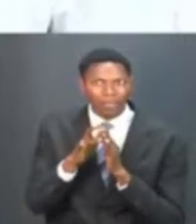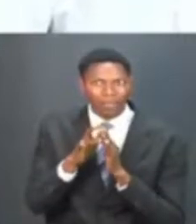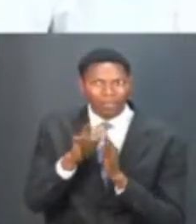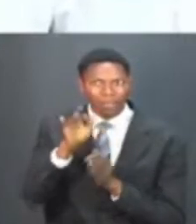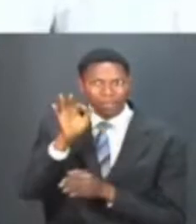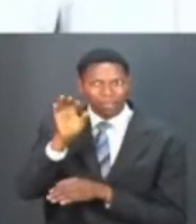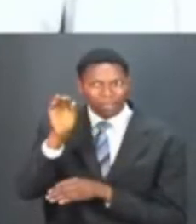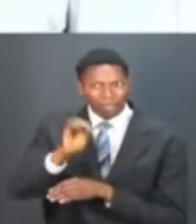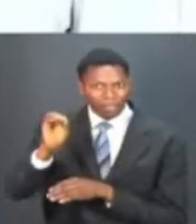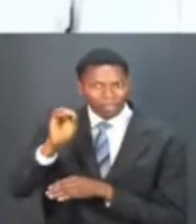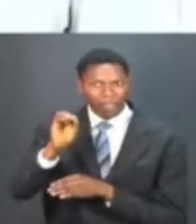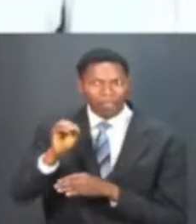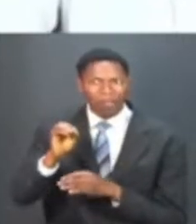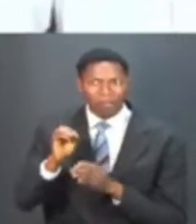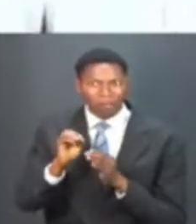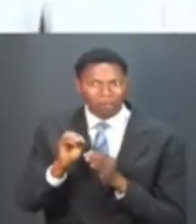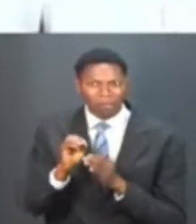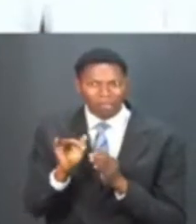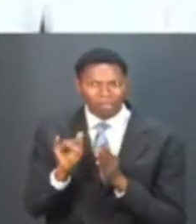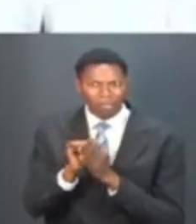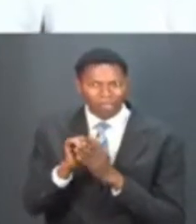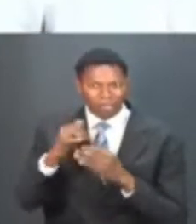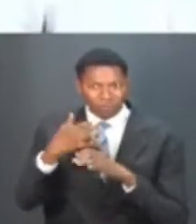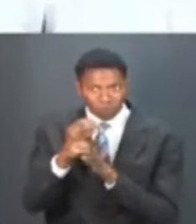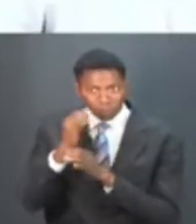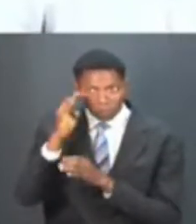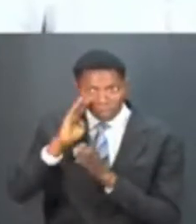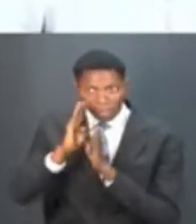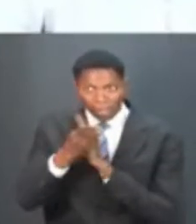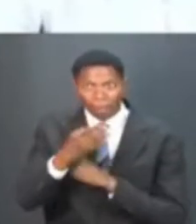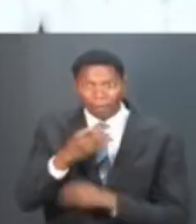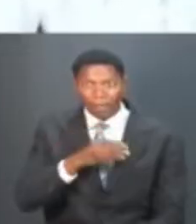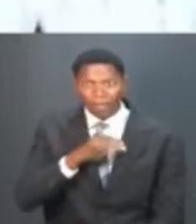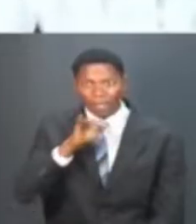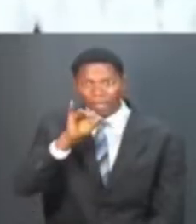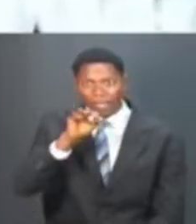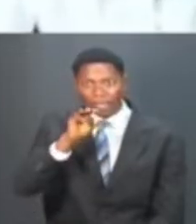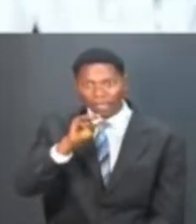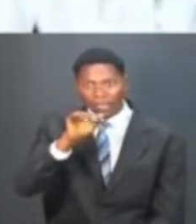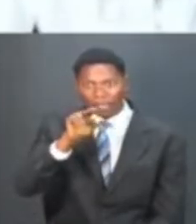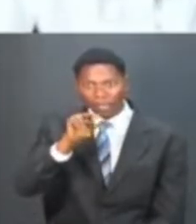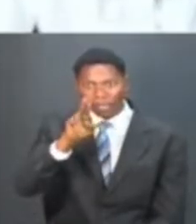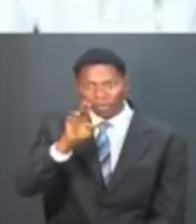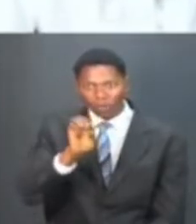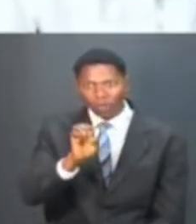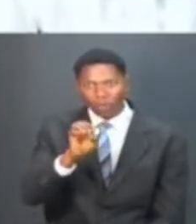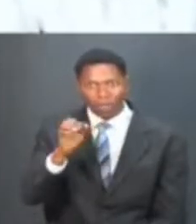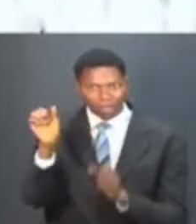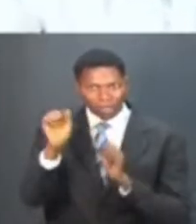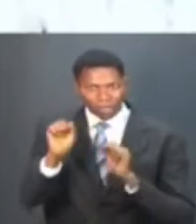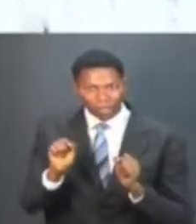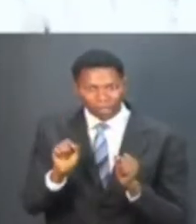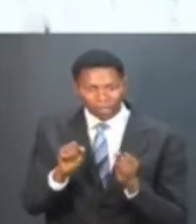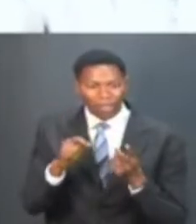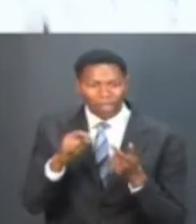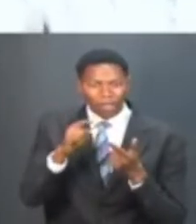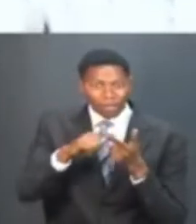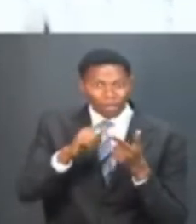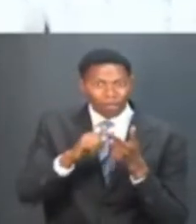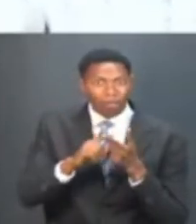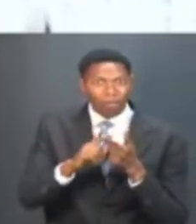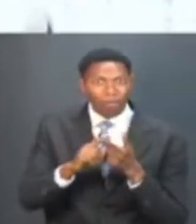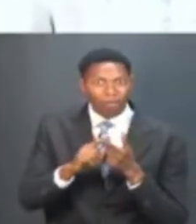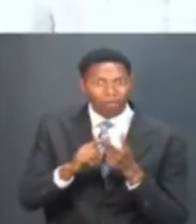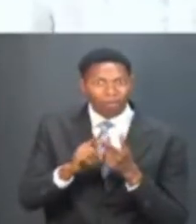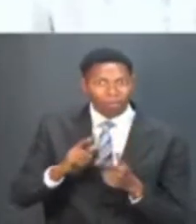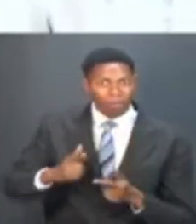papilloma virus and therefore can be prevented by the vaccination. Similarly, cancer of the liver is largely caused